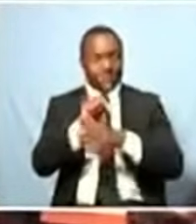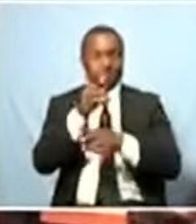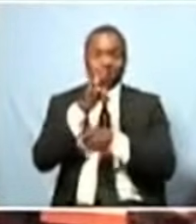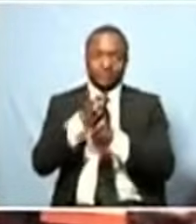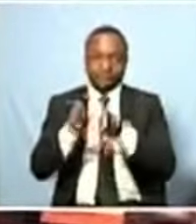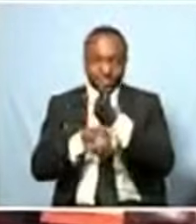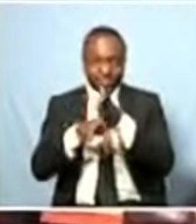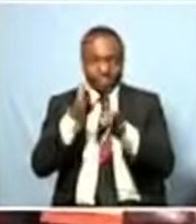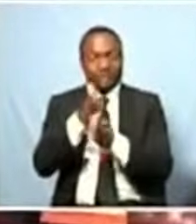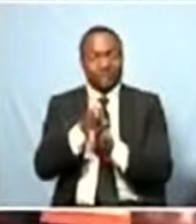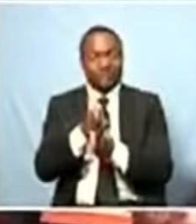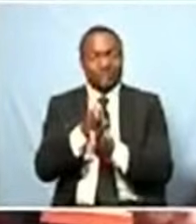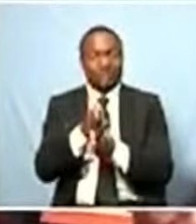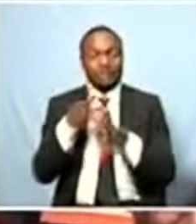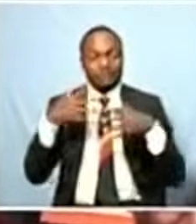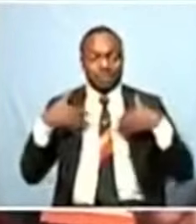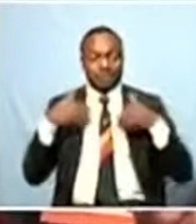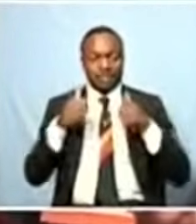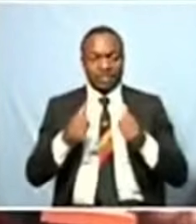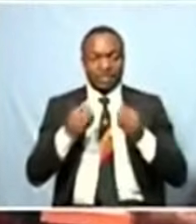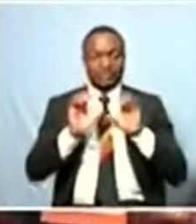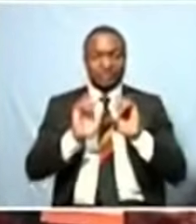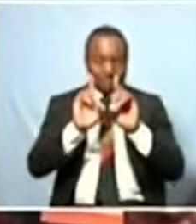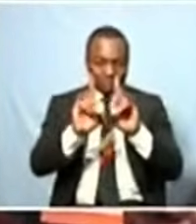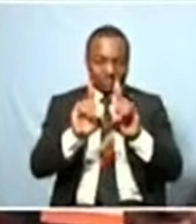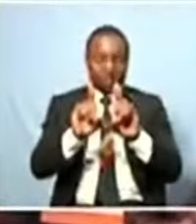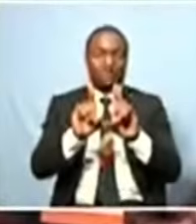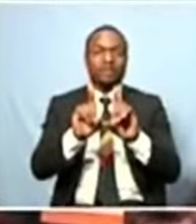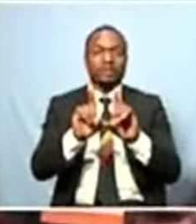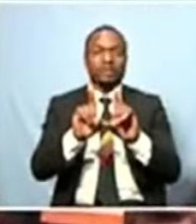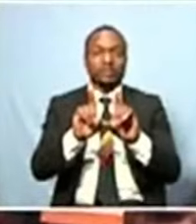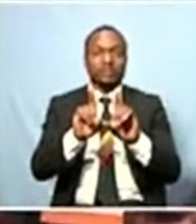infrastructure, health and education.